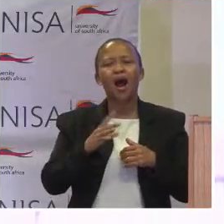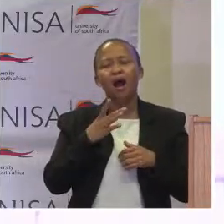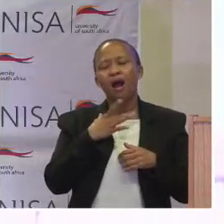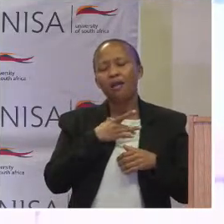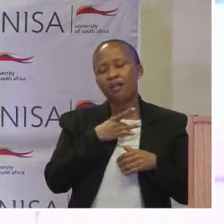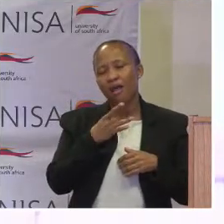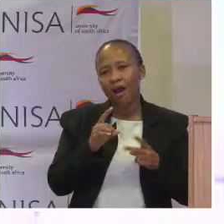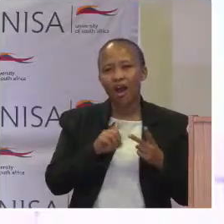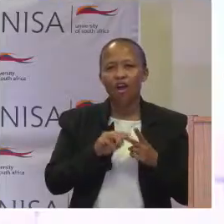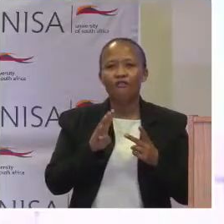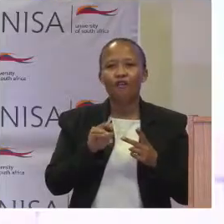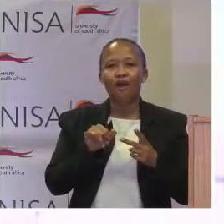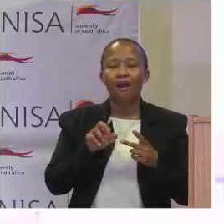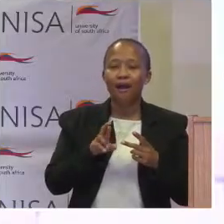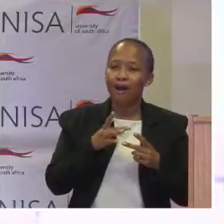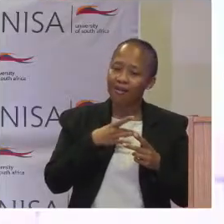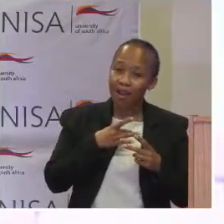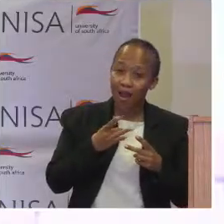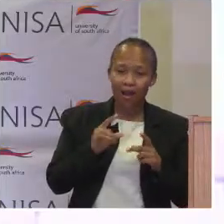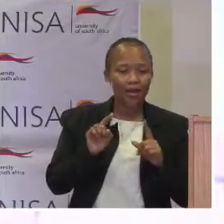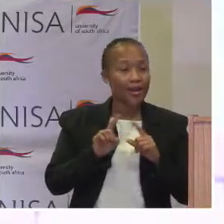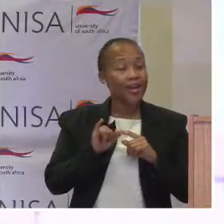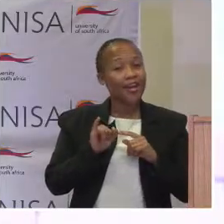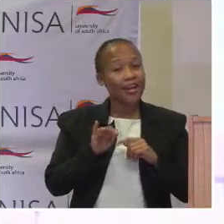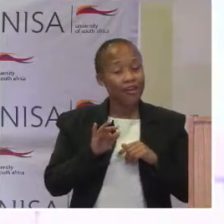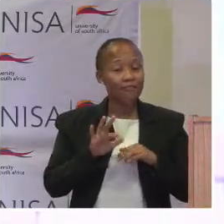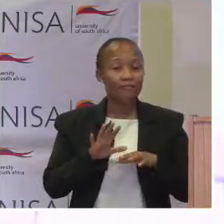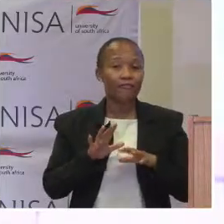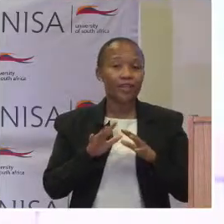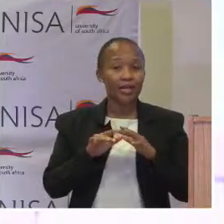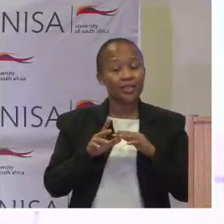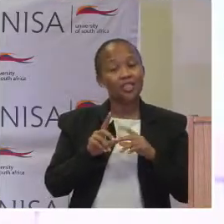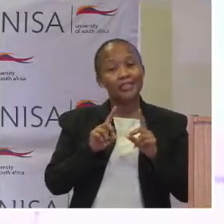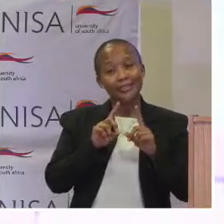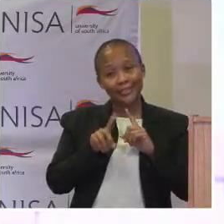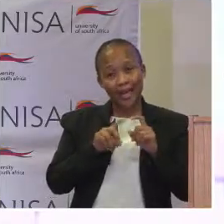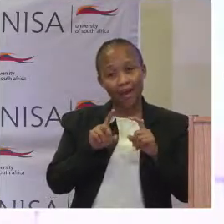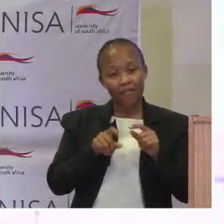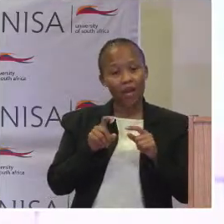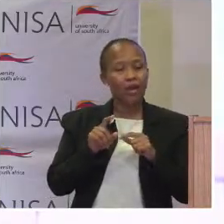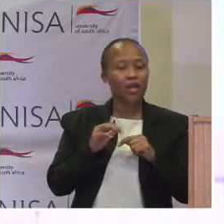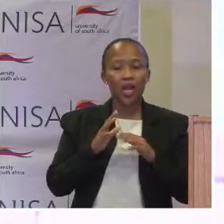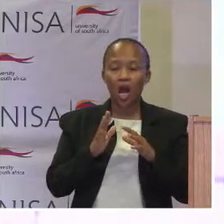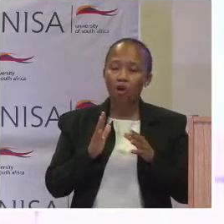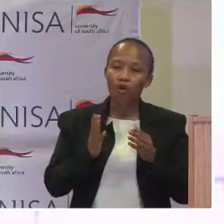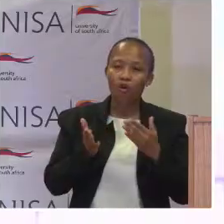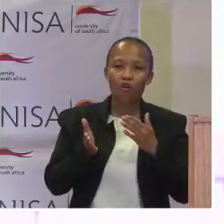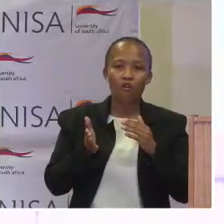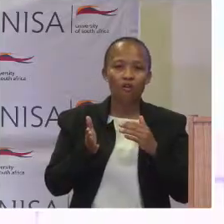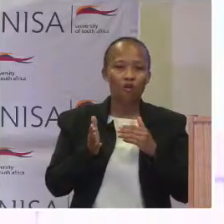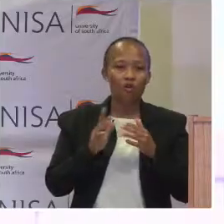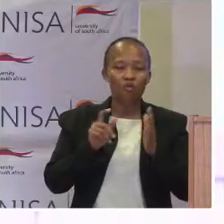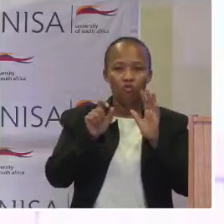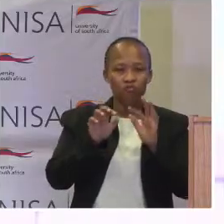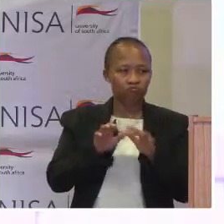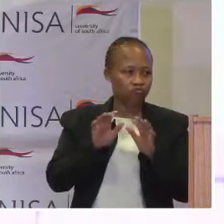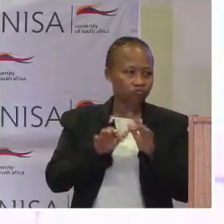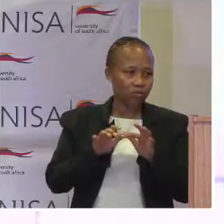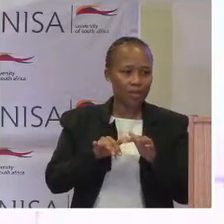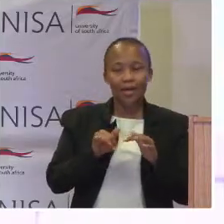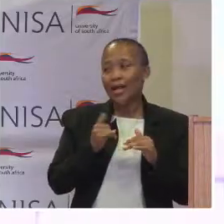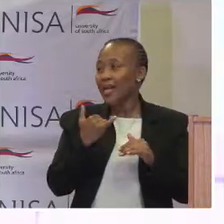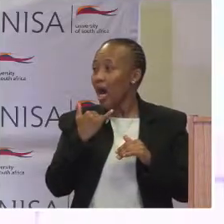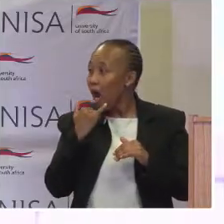love 4IR, if this survey has not been filled, you might struggle to access the serving dishes